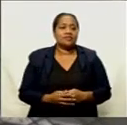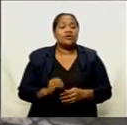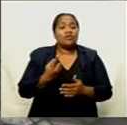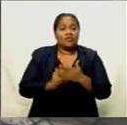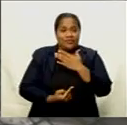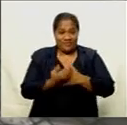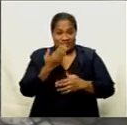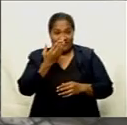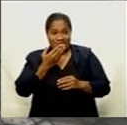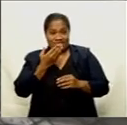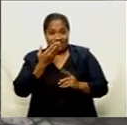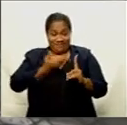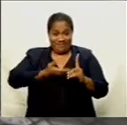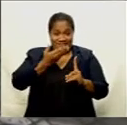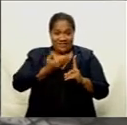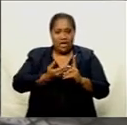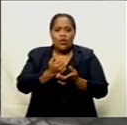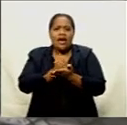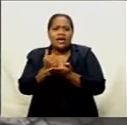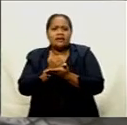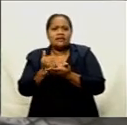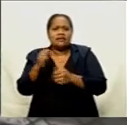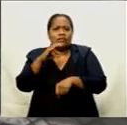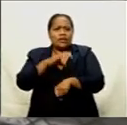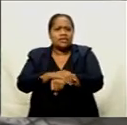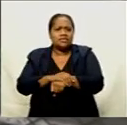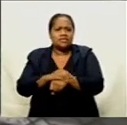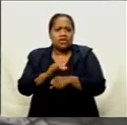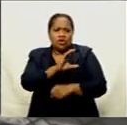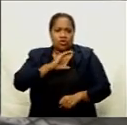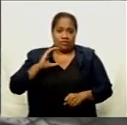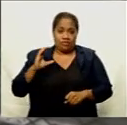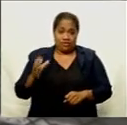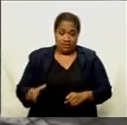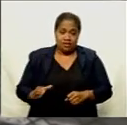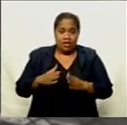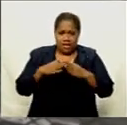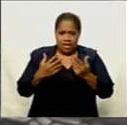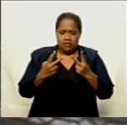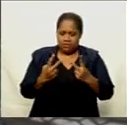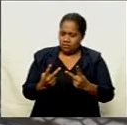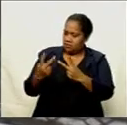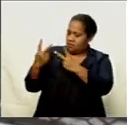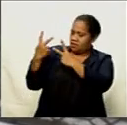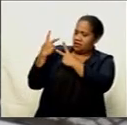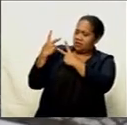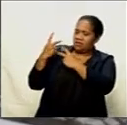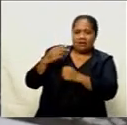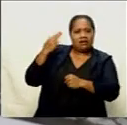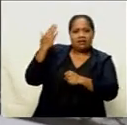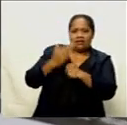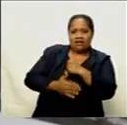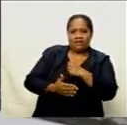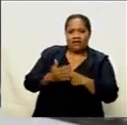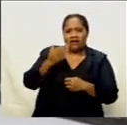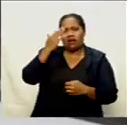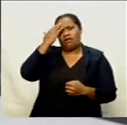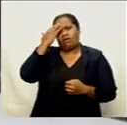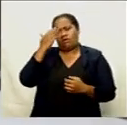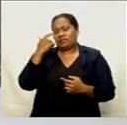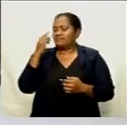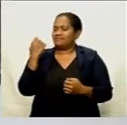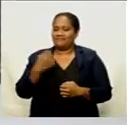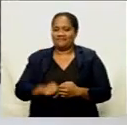the Acting Police Commissioner. And now looking back, Narayan stated that he never regretted attending the recruitment